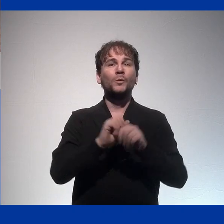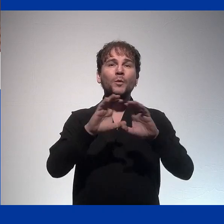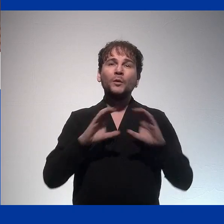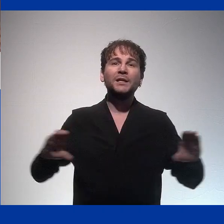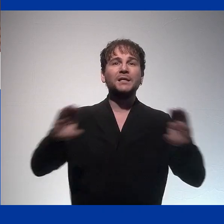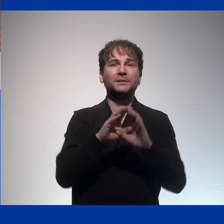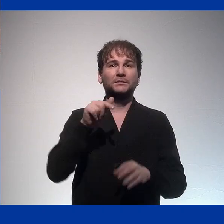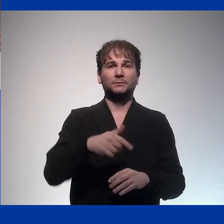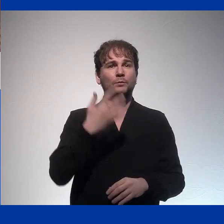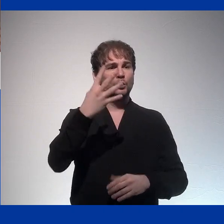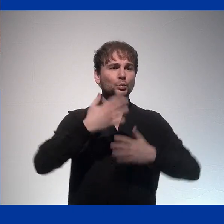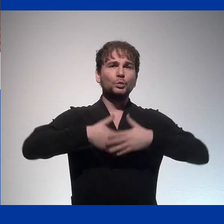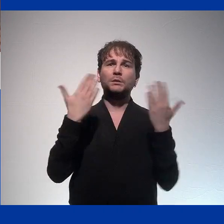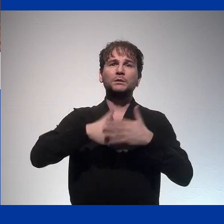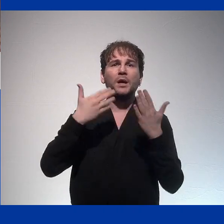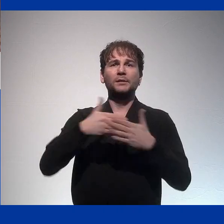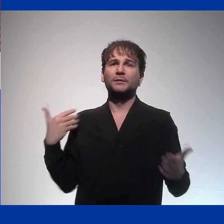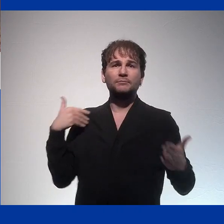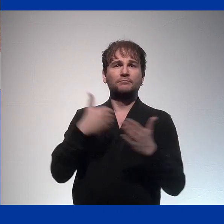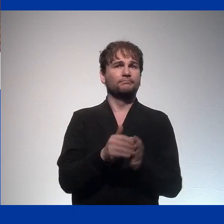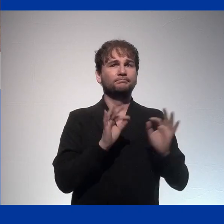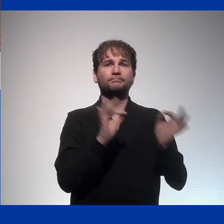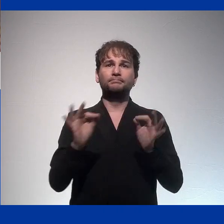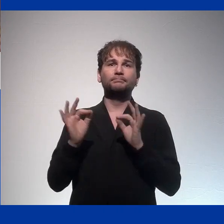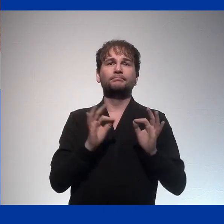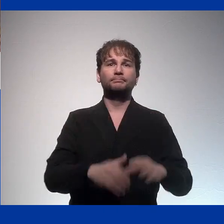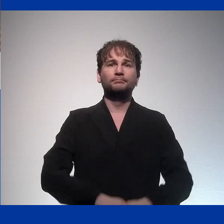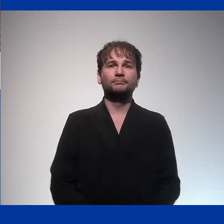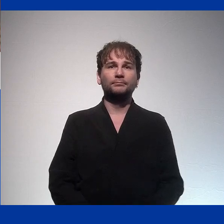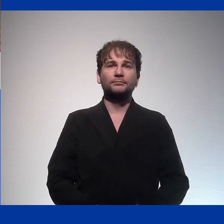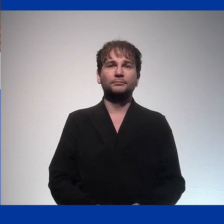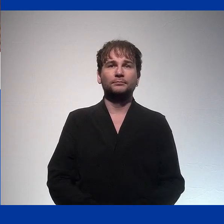a special day for me. It's the day that I'm no longer a young